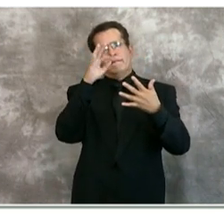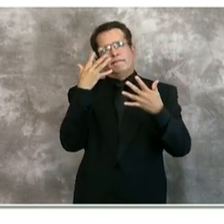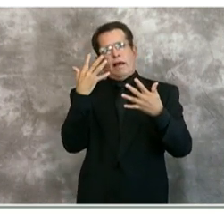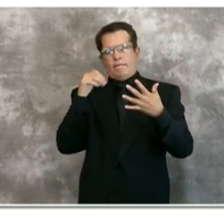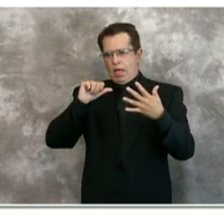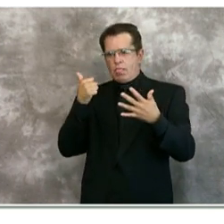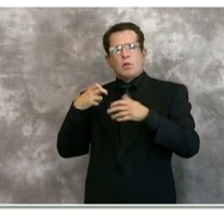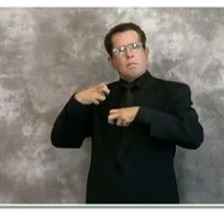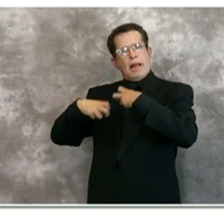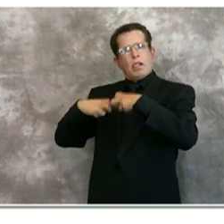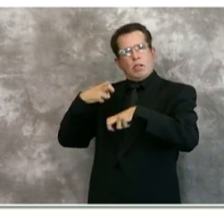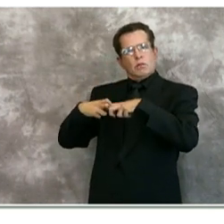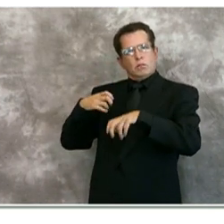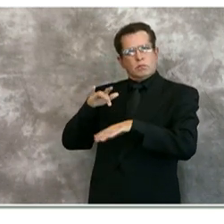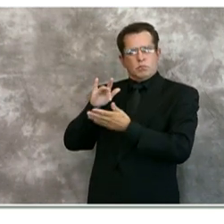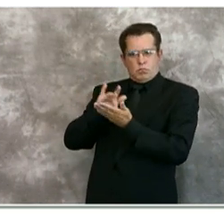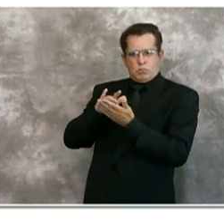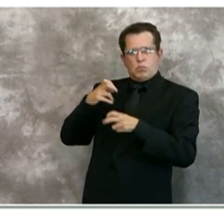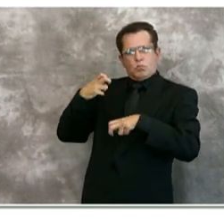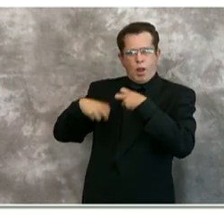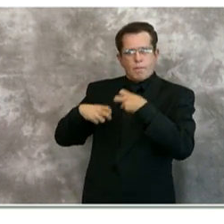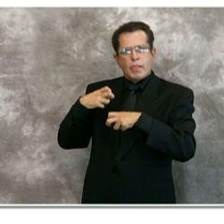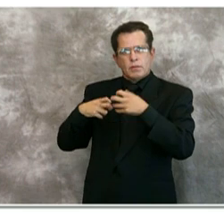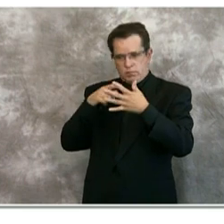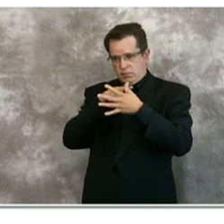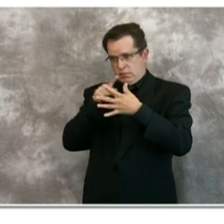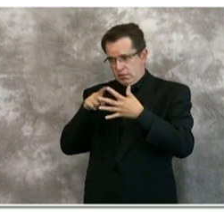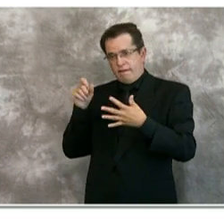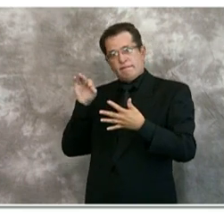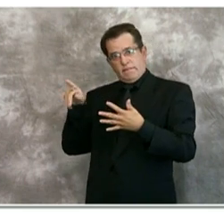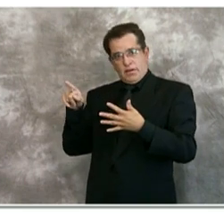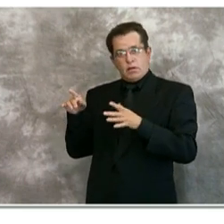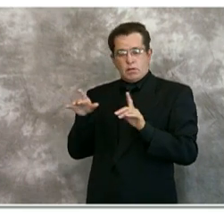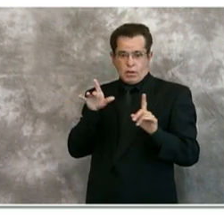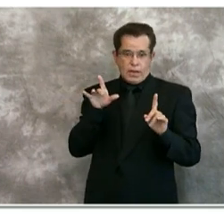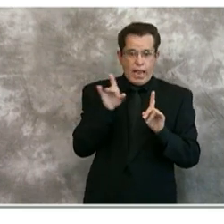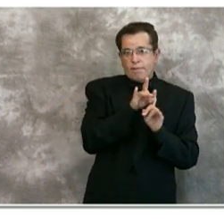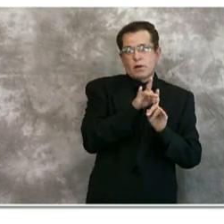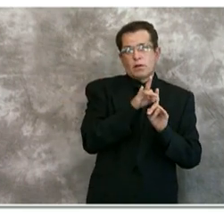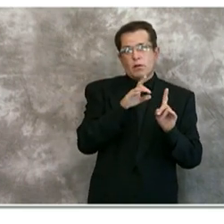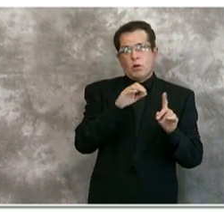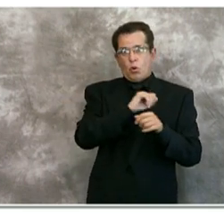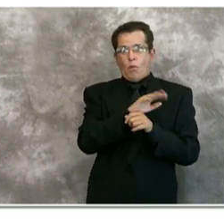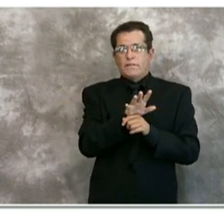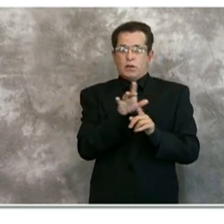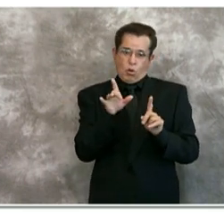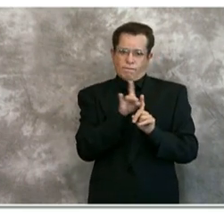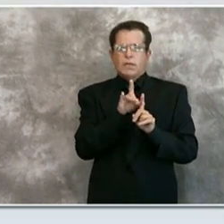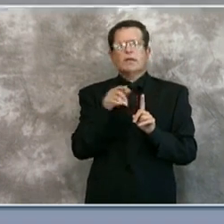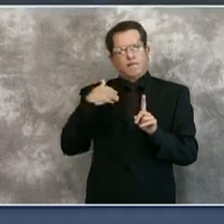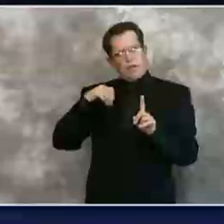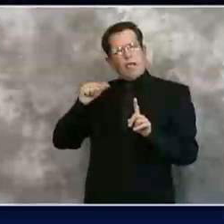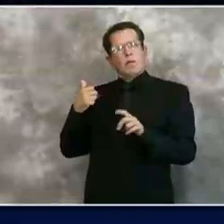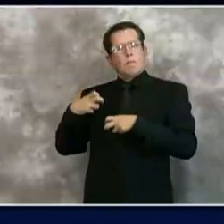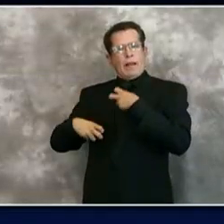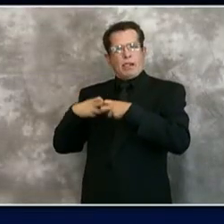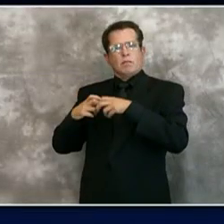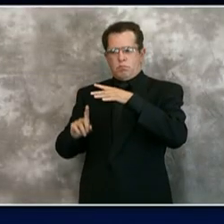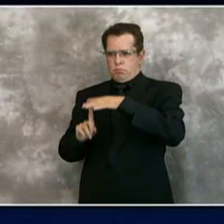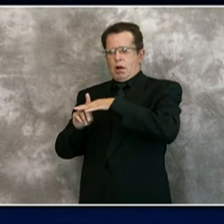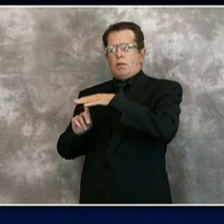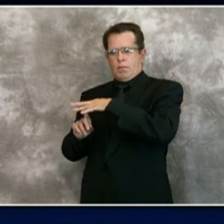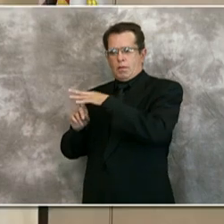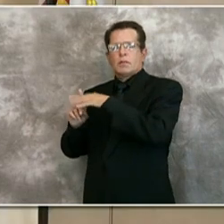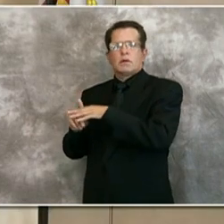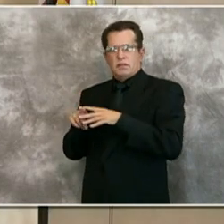associated with worse outcomes if they contract COVID-19. And this, they included